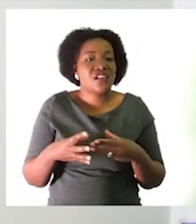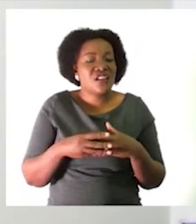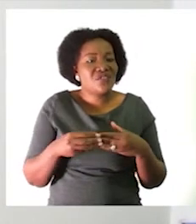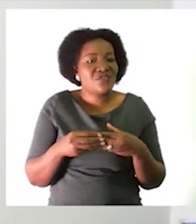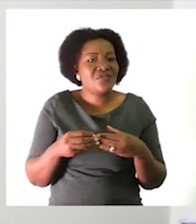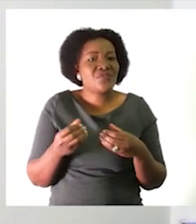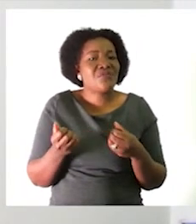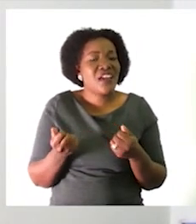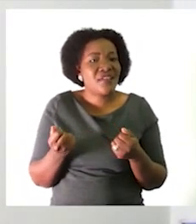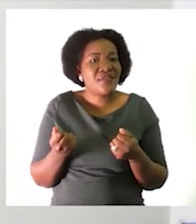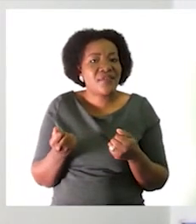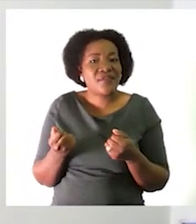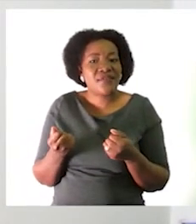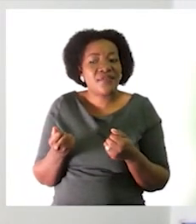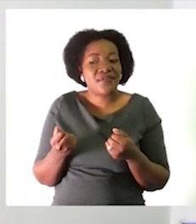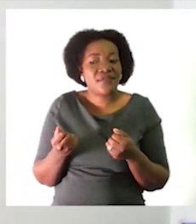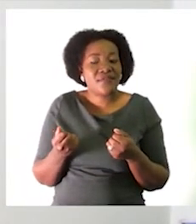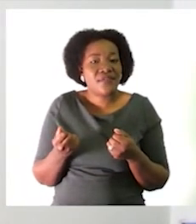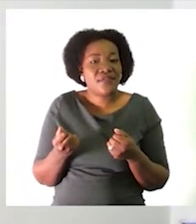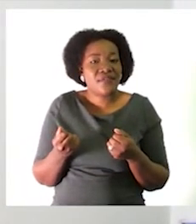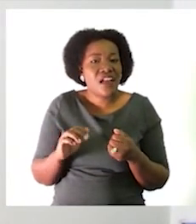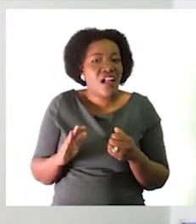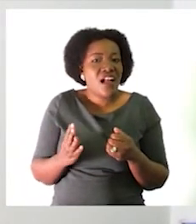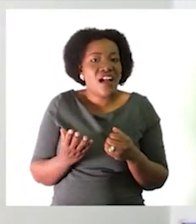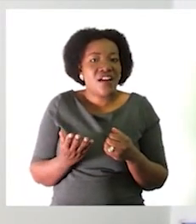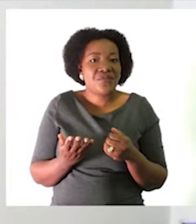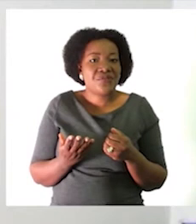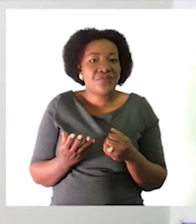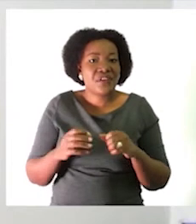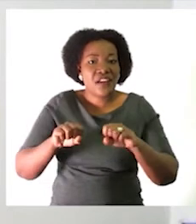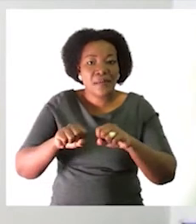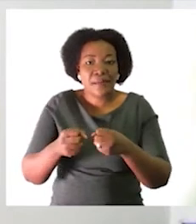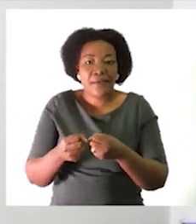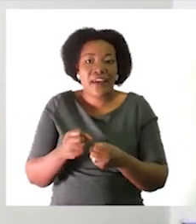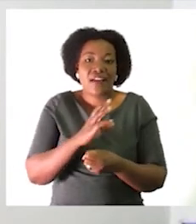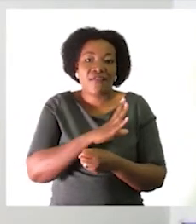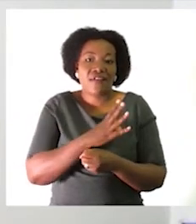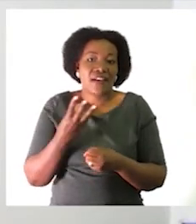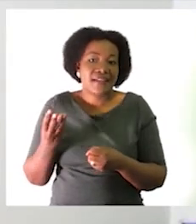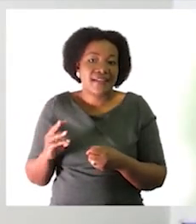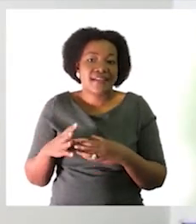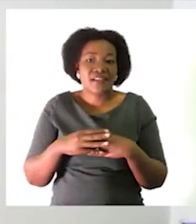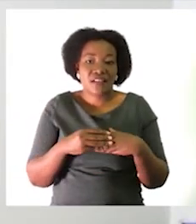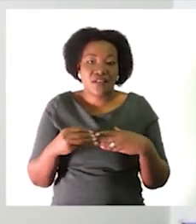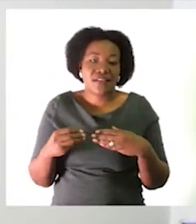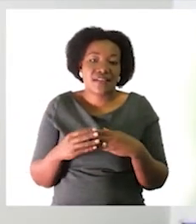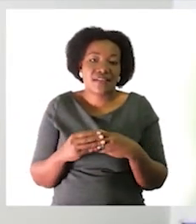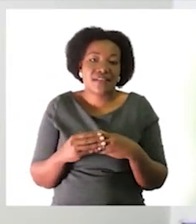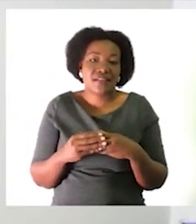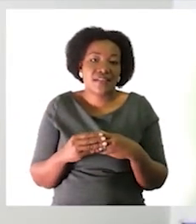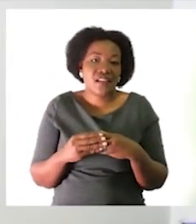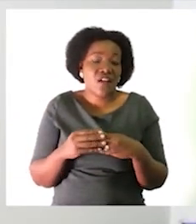notes do we have, sorry? How can we decompose the number 46? Yes, that is correct. We